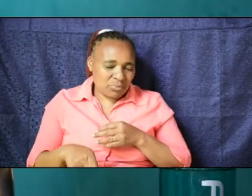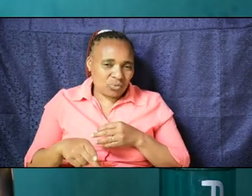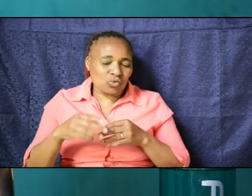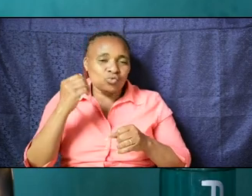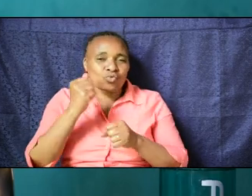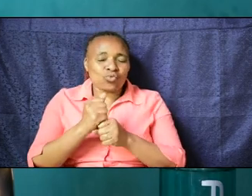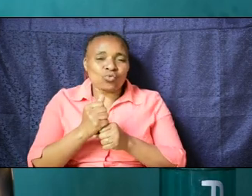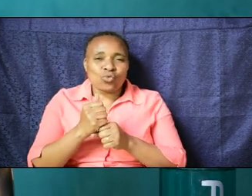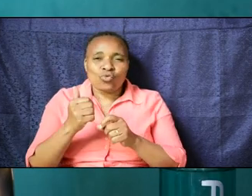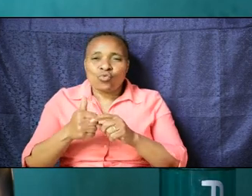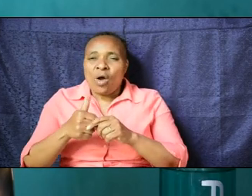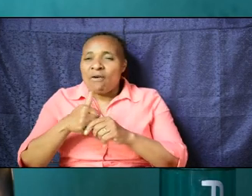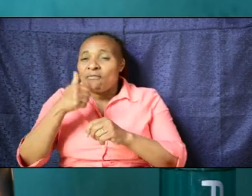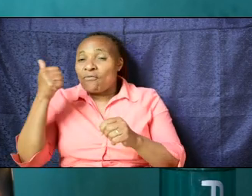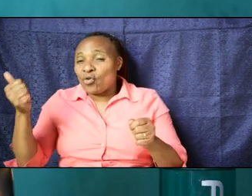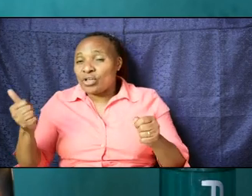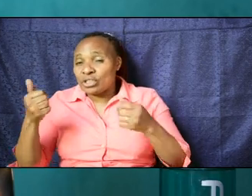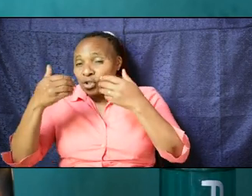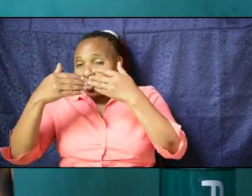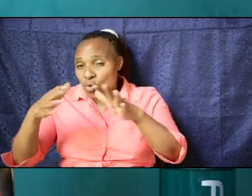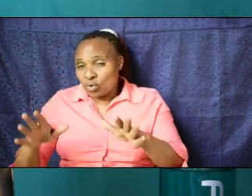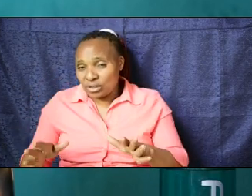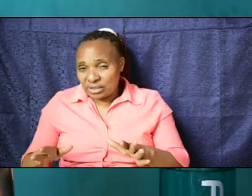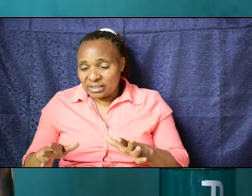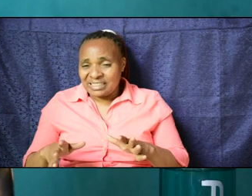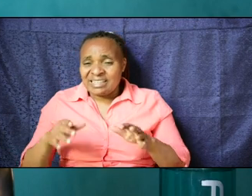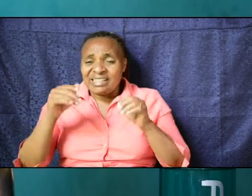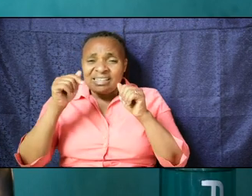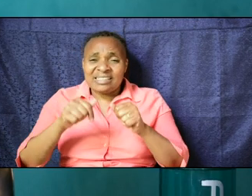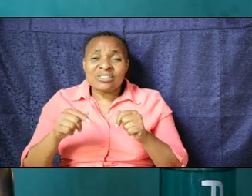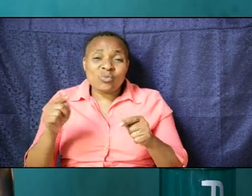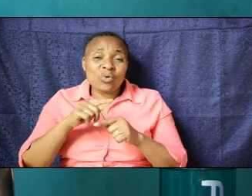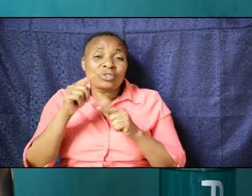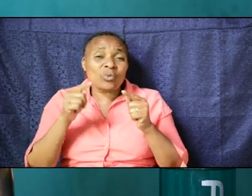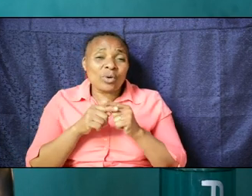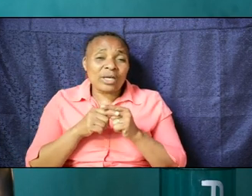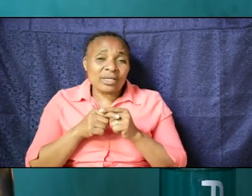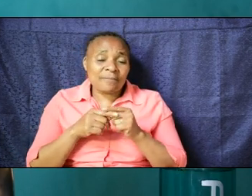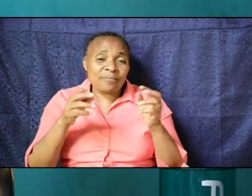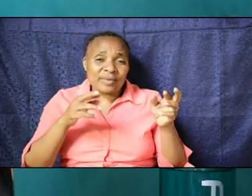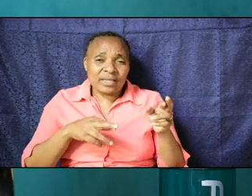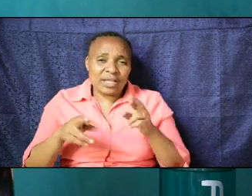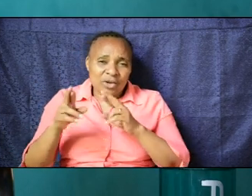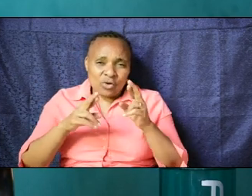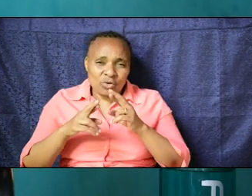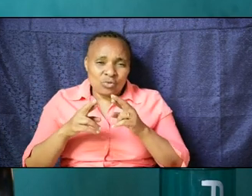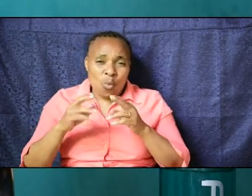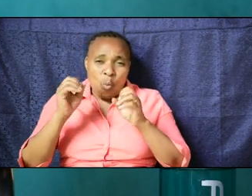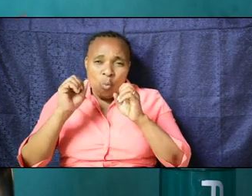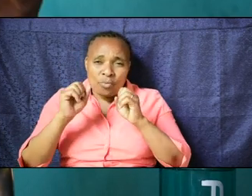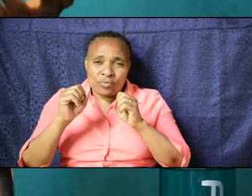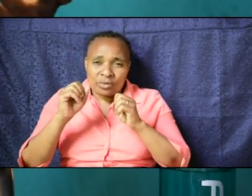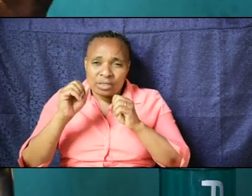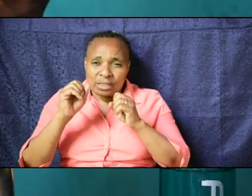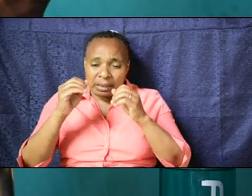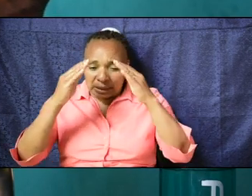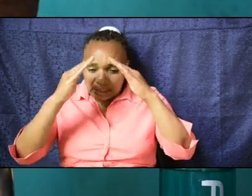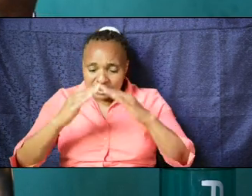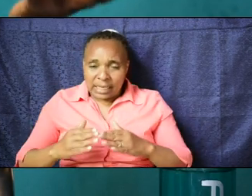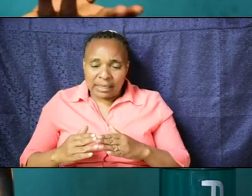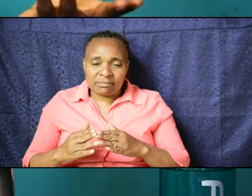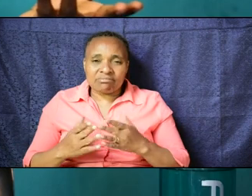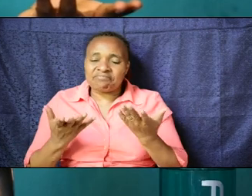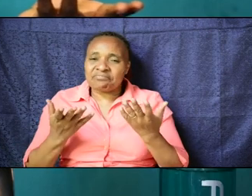to avoid calamity or getting lost. And this was when the Lord was bringing the 10th plague, right? We know the 10